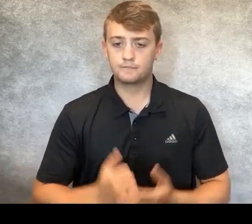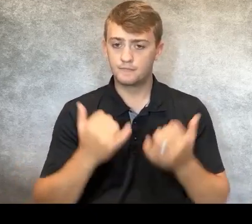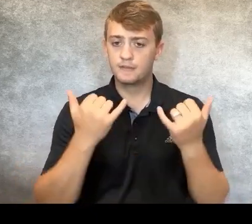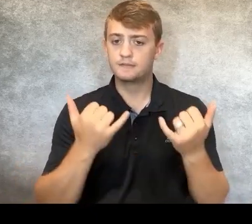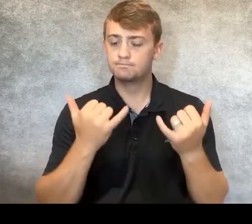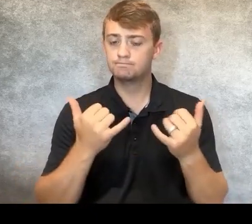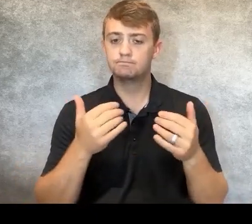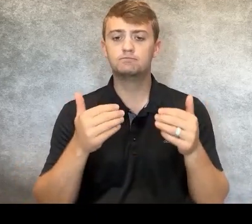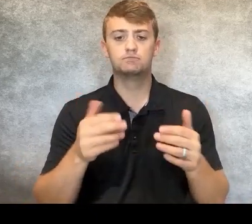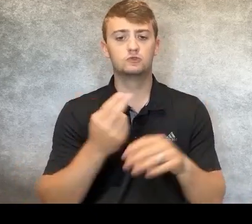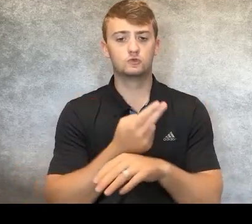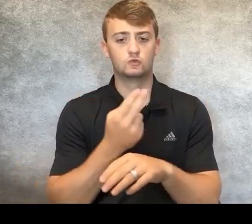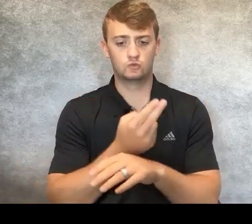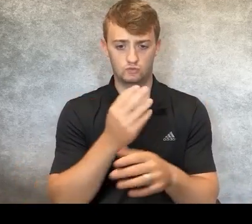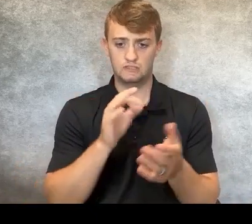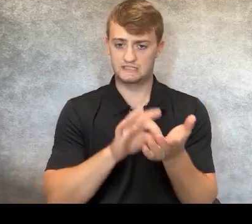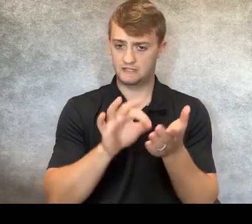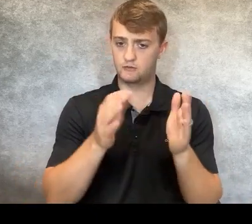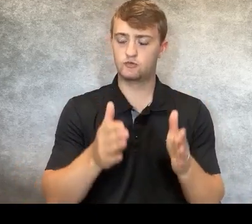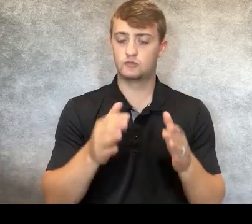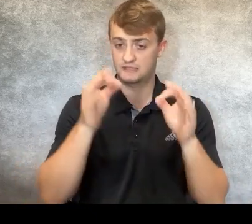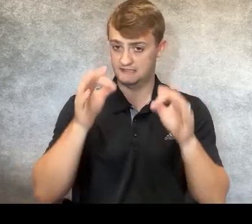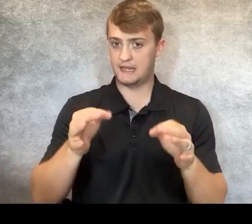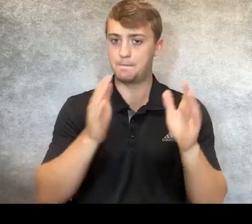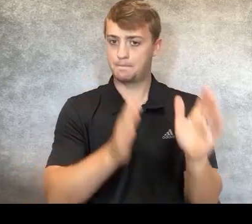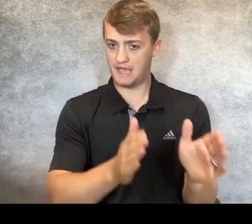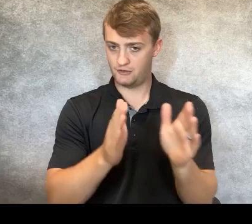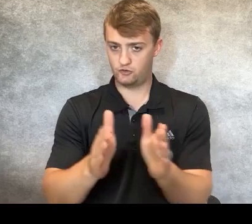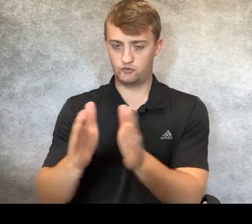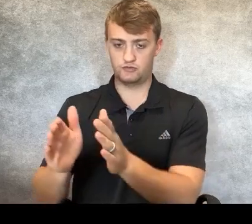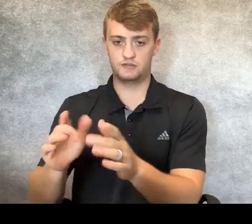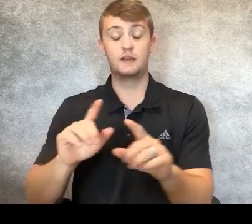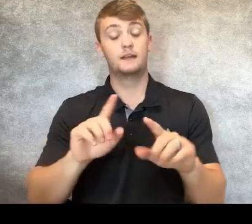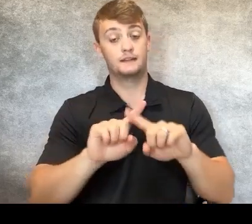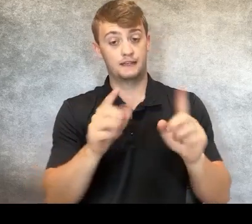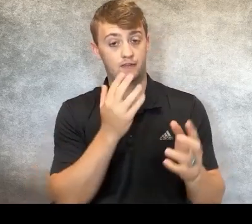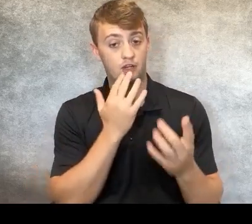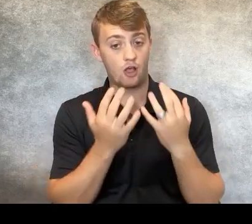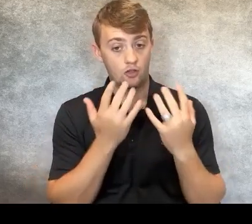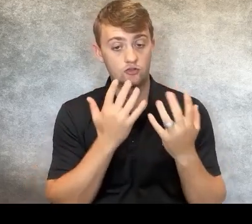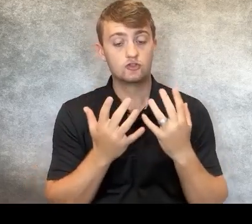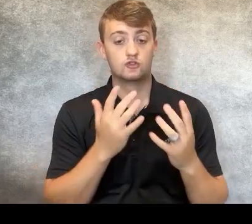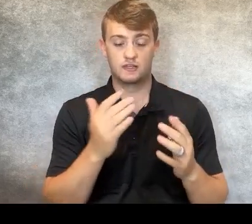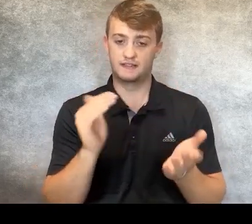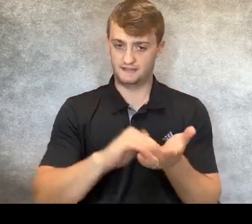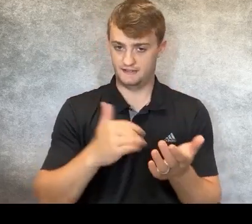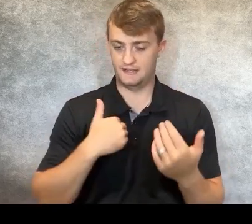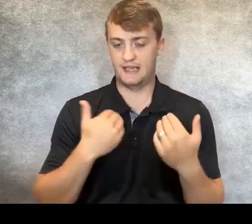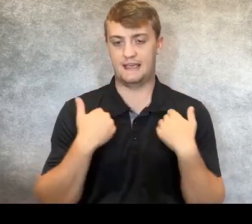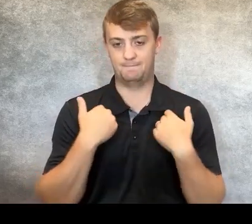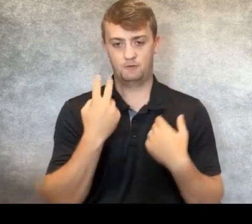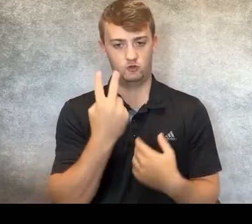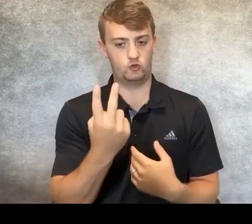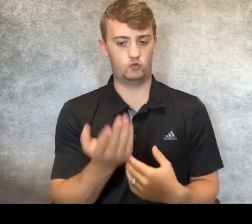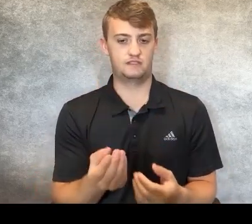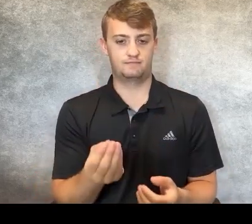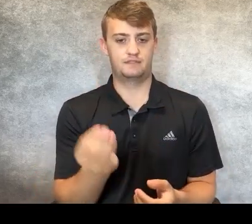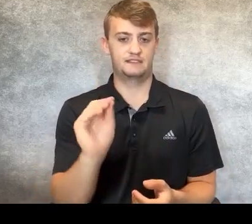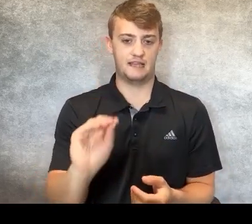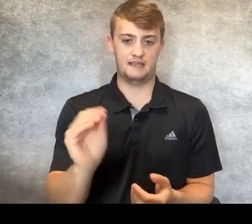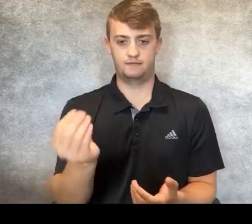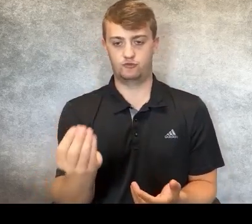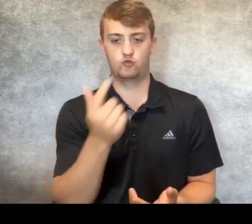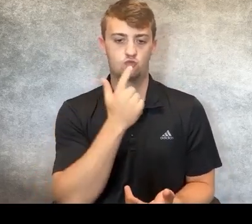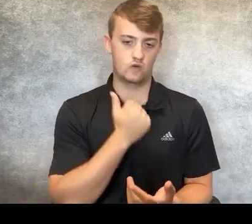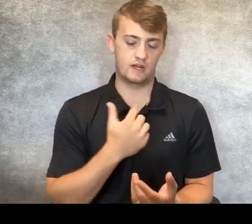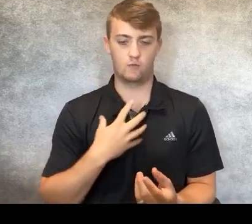Now let's try using these counters to determine patterns. Using different colored counters, again, I have 2-sided, so I'm using